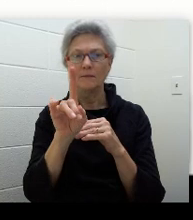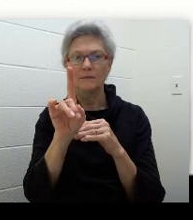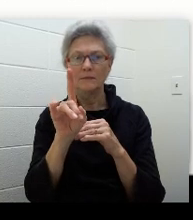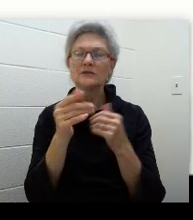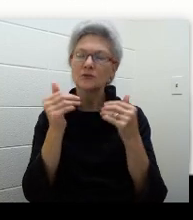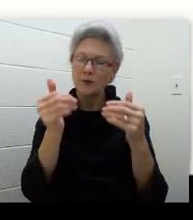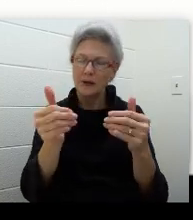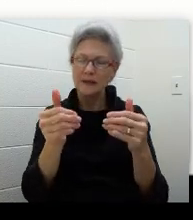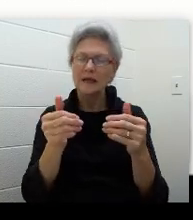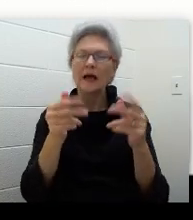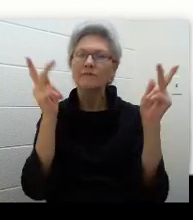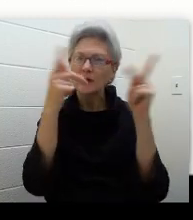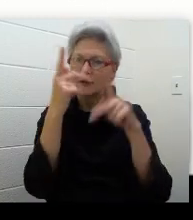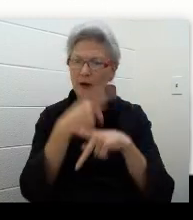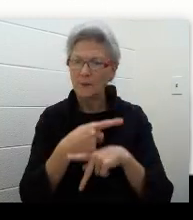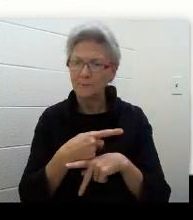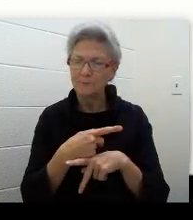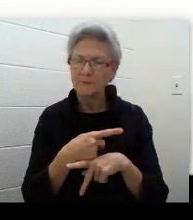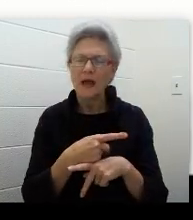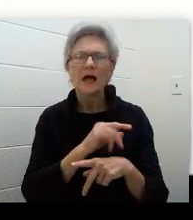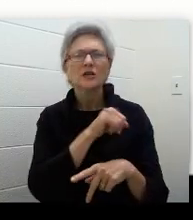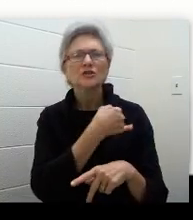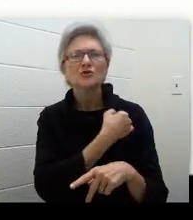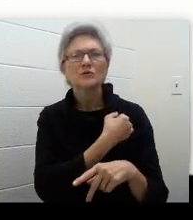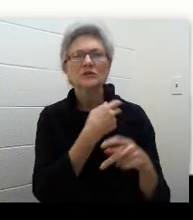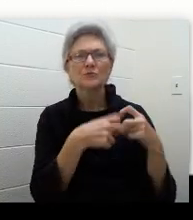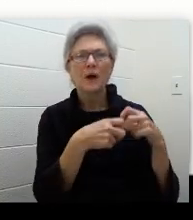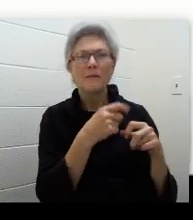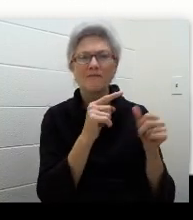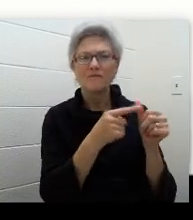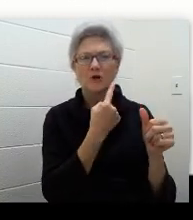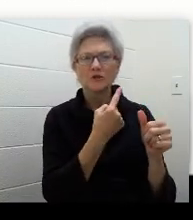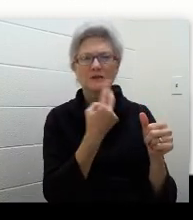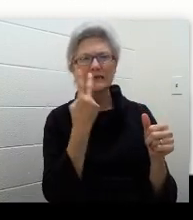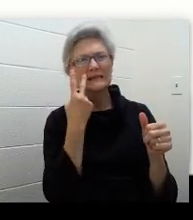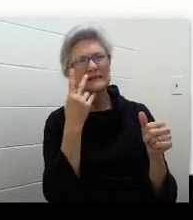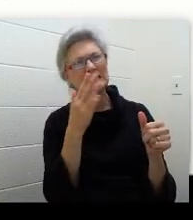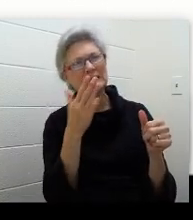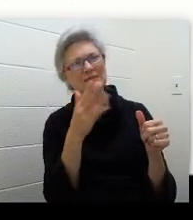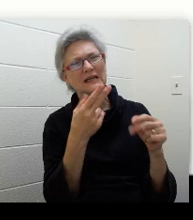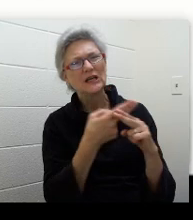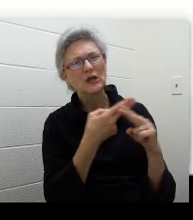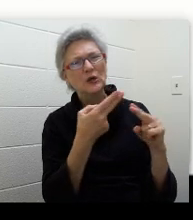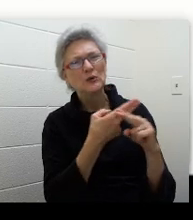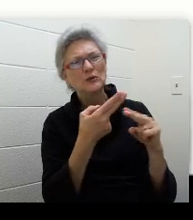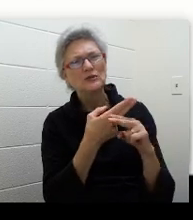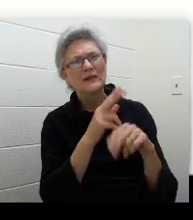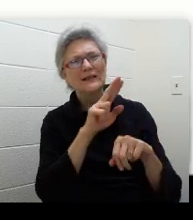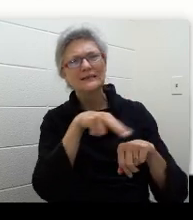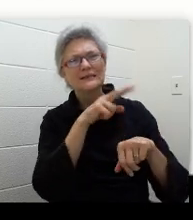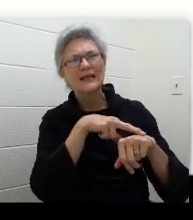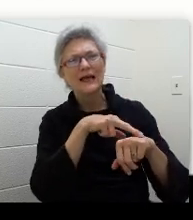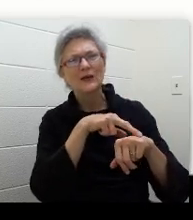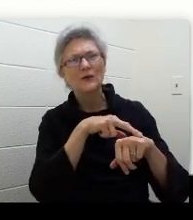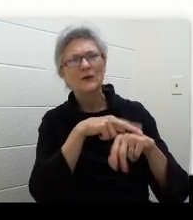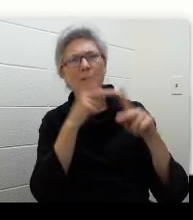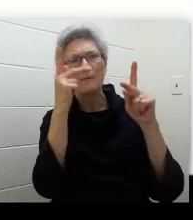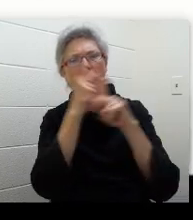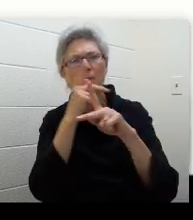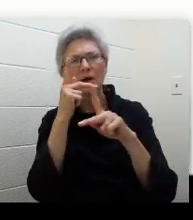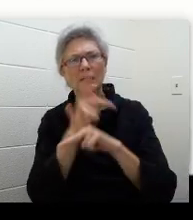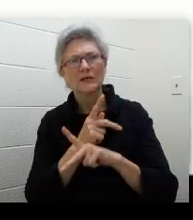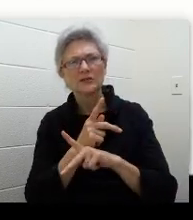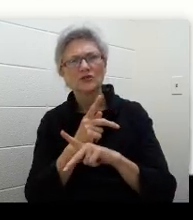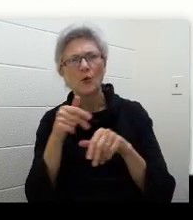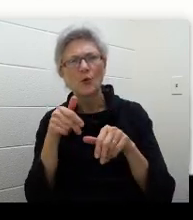in. So I'm going to look at Julius first. It looks to me like he used the standard algorithm, so that's